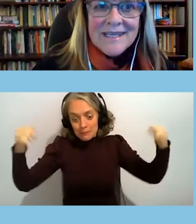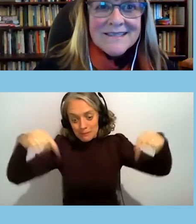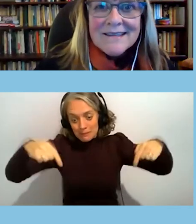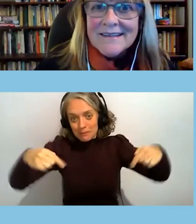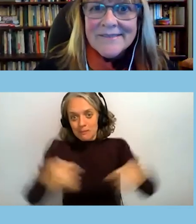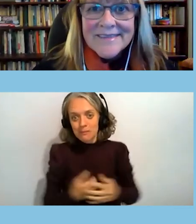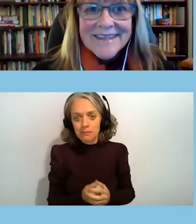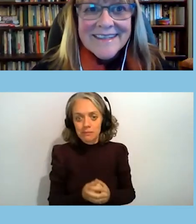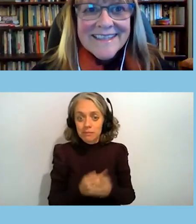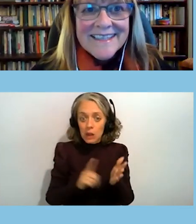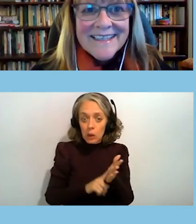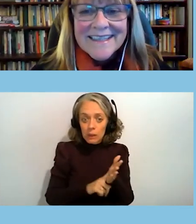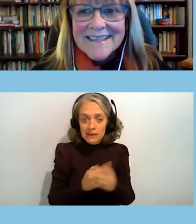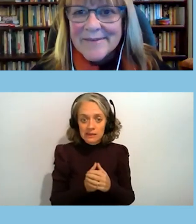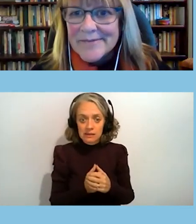Louise?